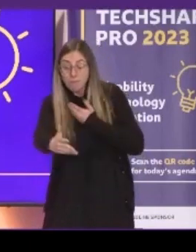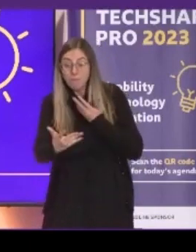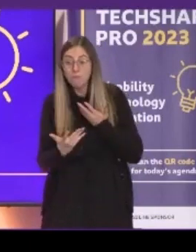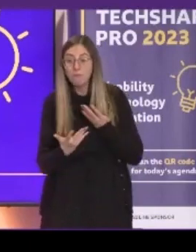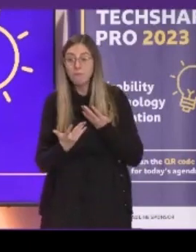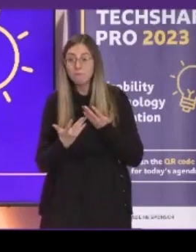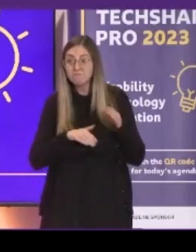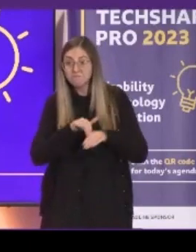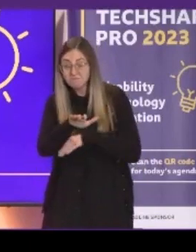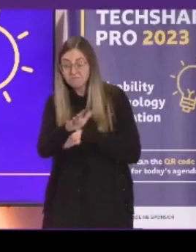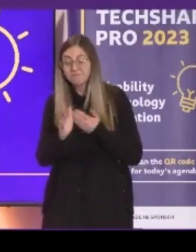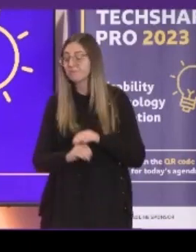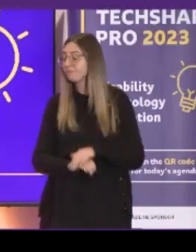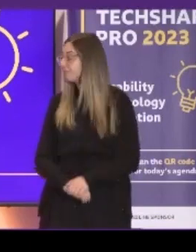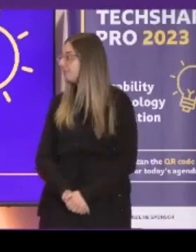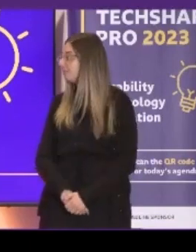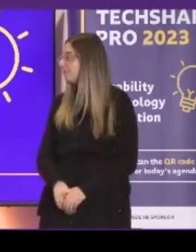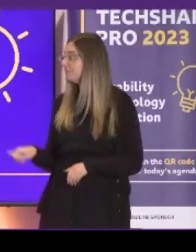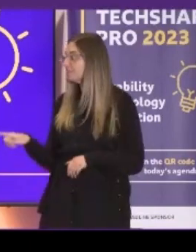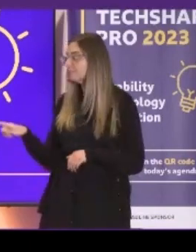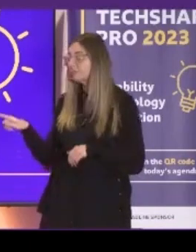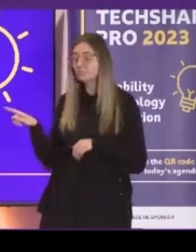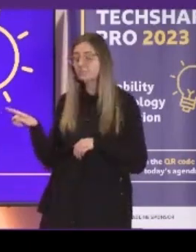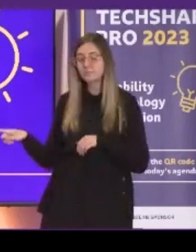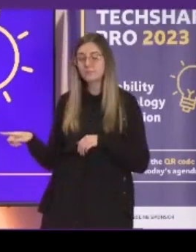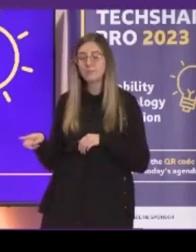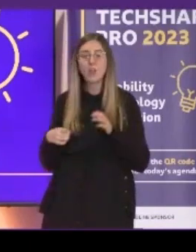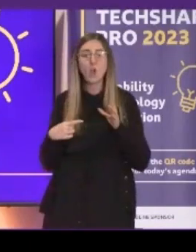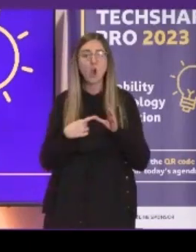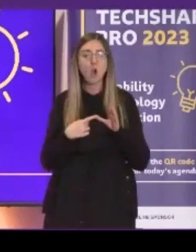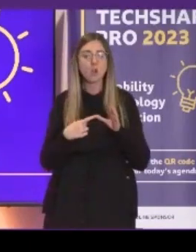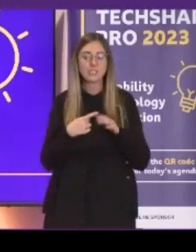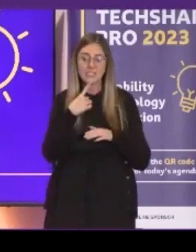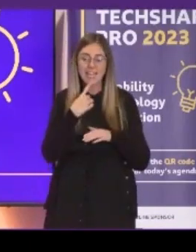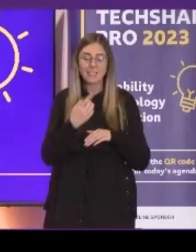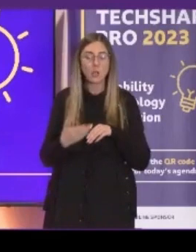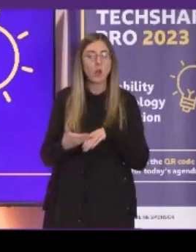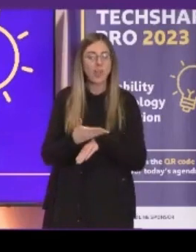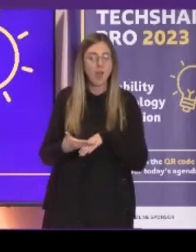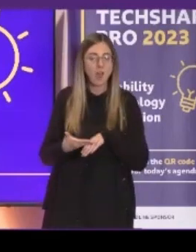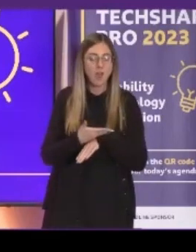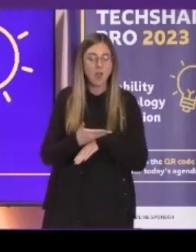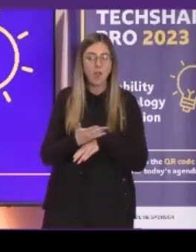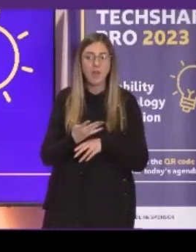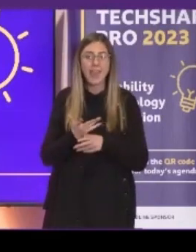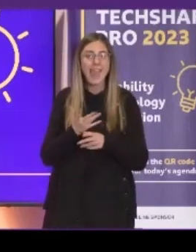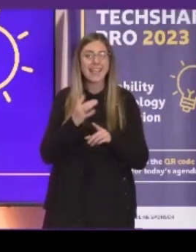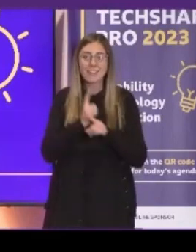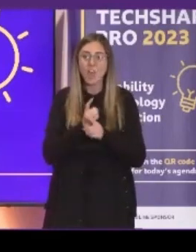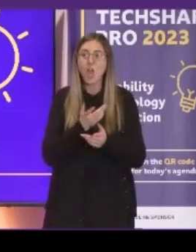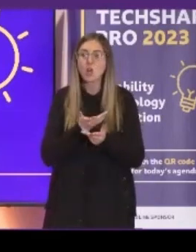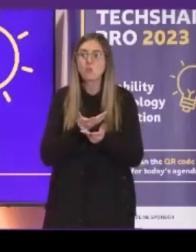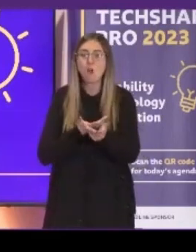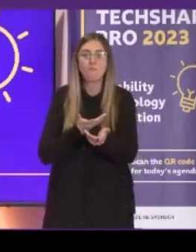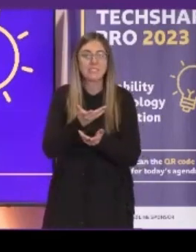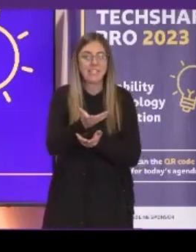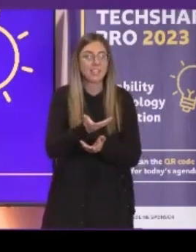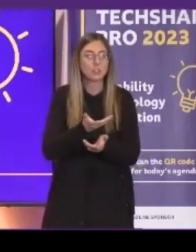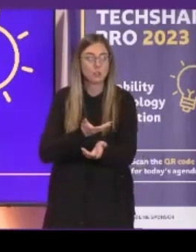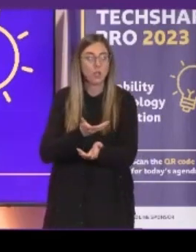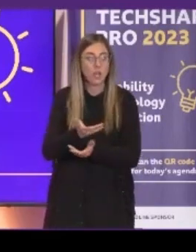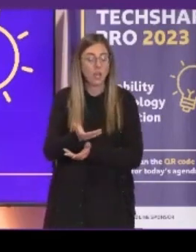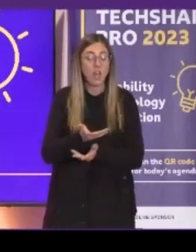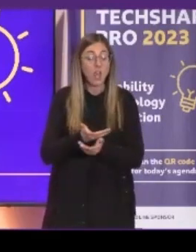next iteration of your product. And I think, Arati, you made the point earlier, which I think is really important on that. It's the candid conversations. So it's having